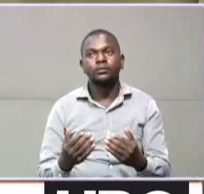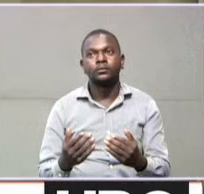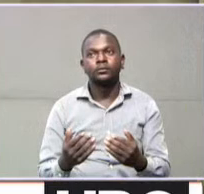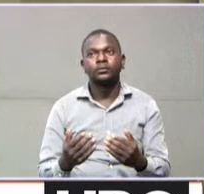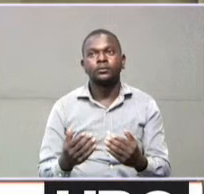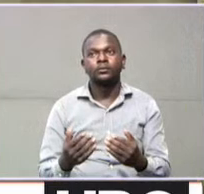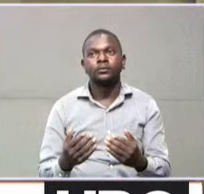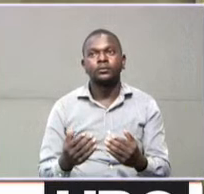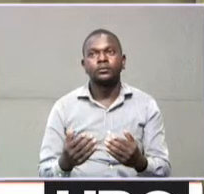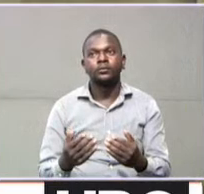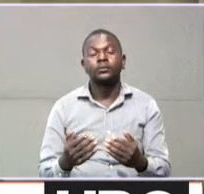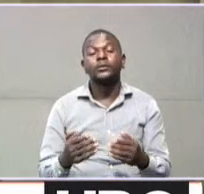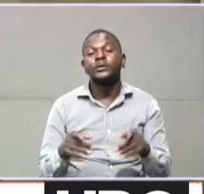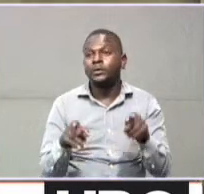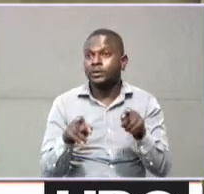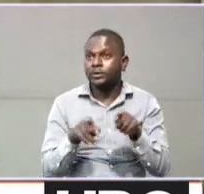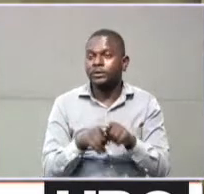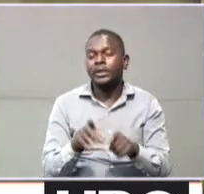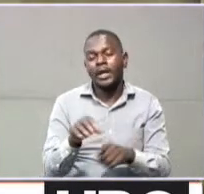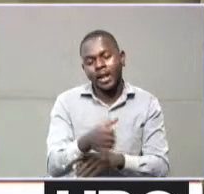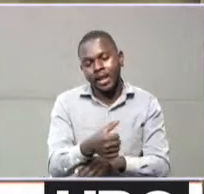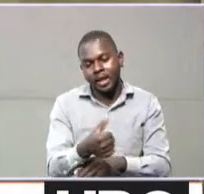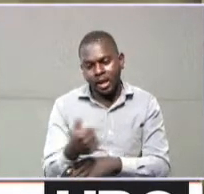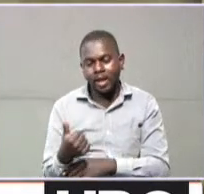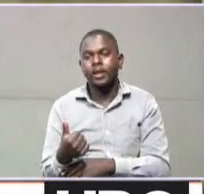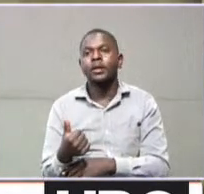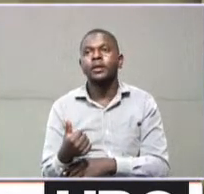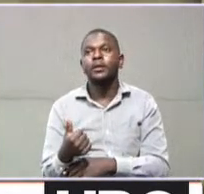and any